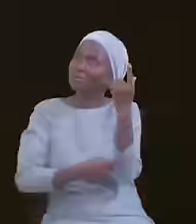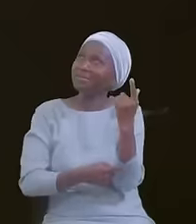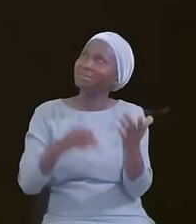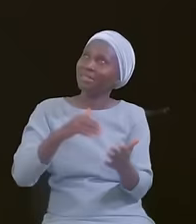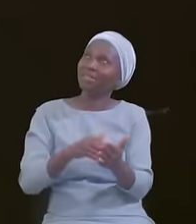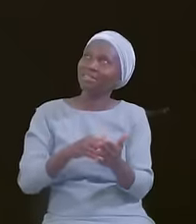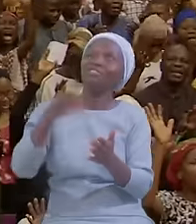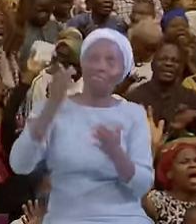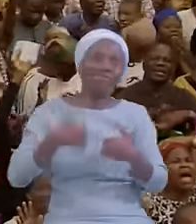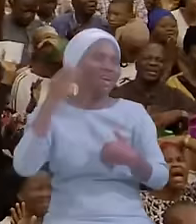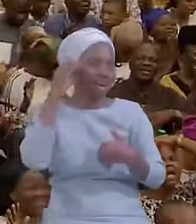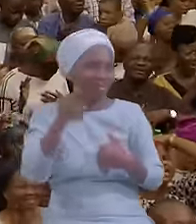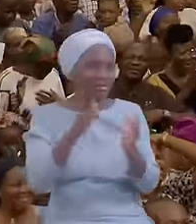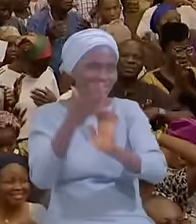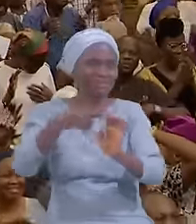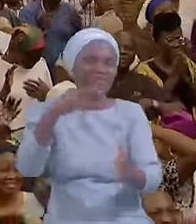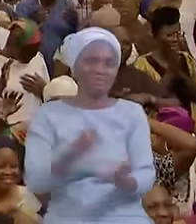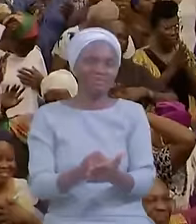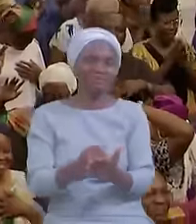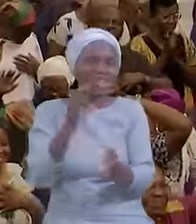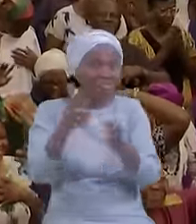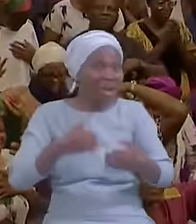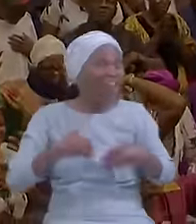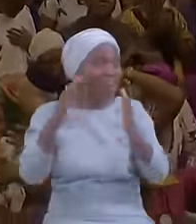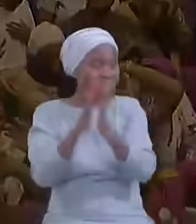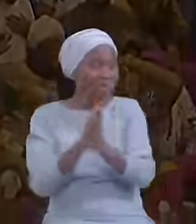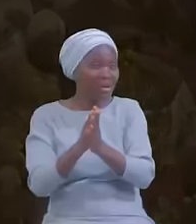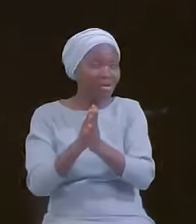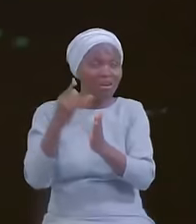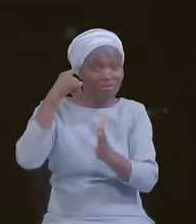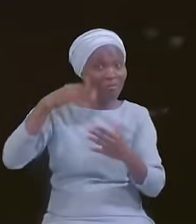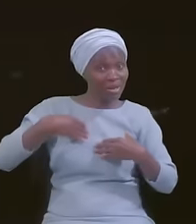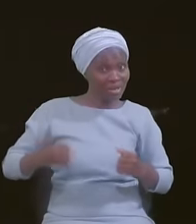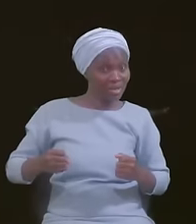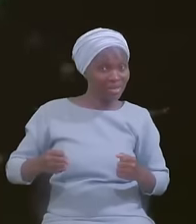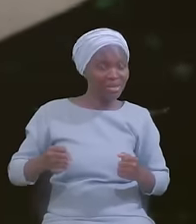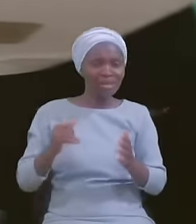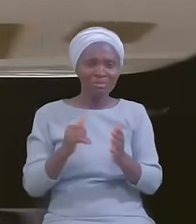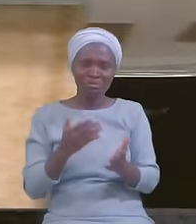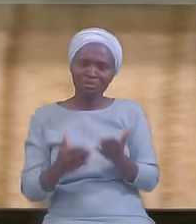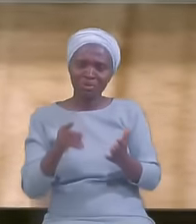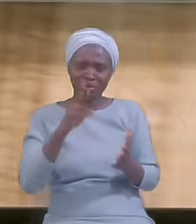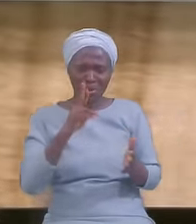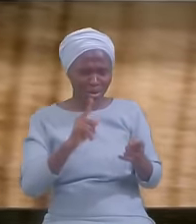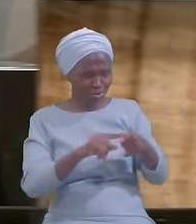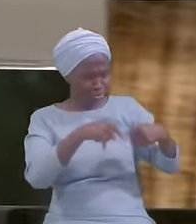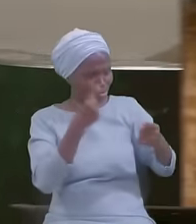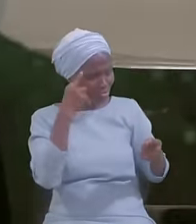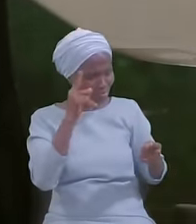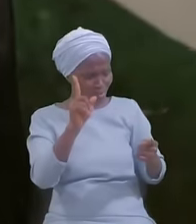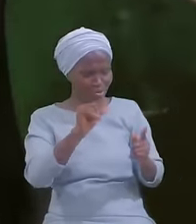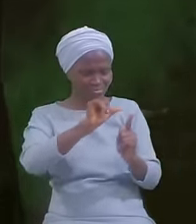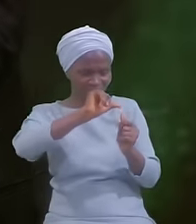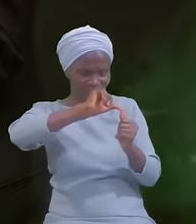victory. If you have prayed for healing, you were supposed to go for maybe operation